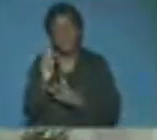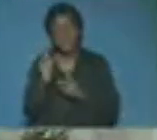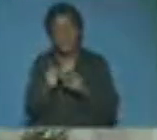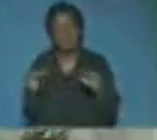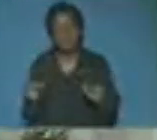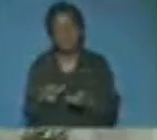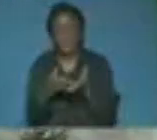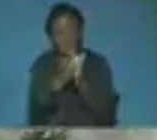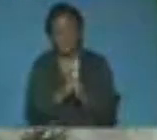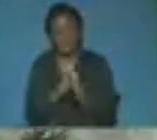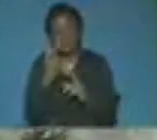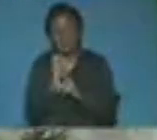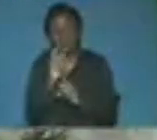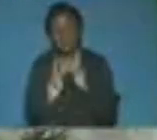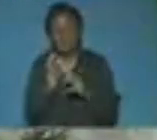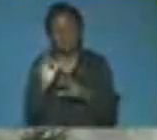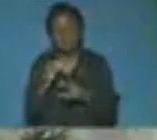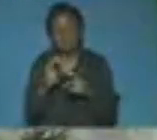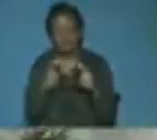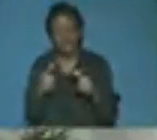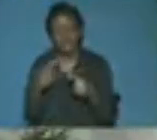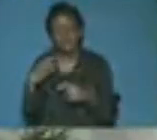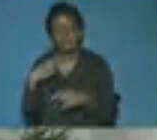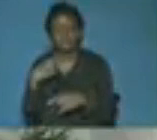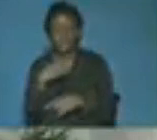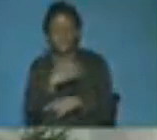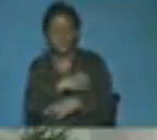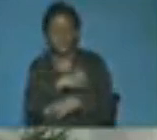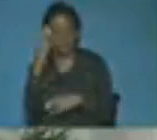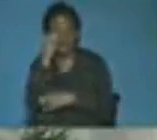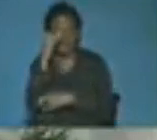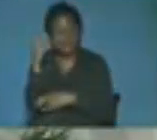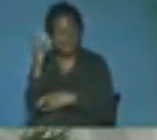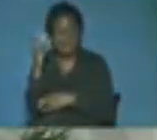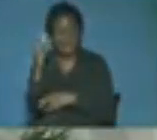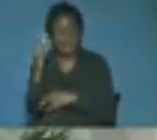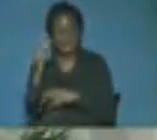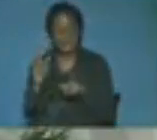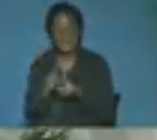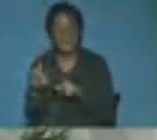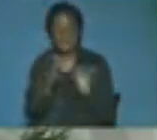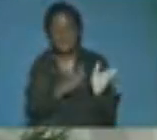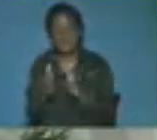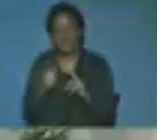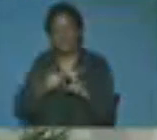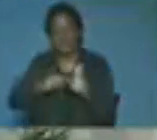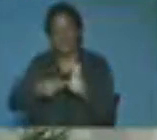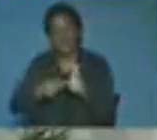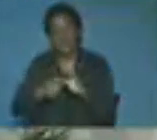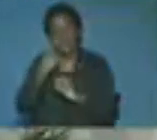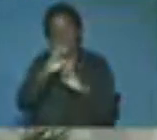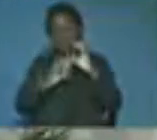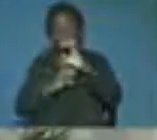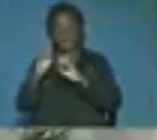from officials of Great Commission Ministries as they prepare to embark on construction of a $3